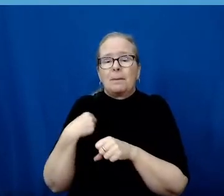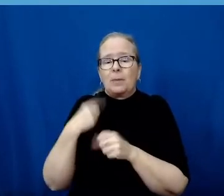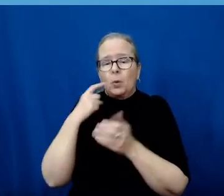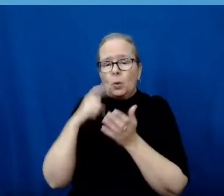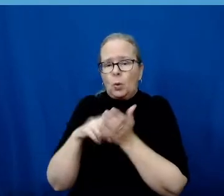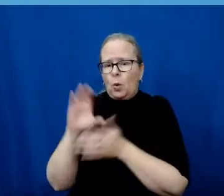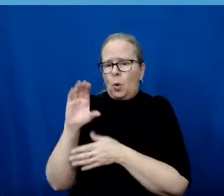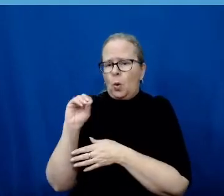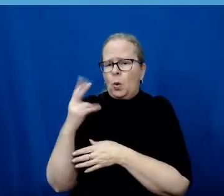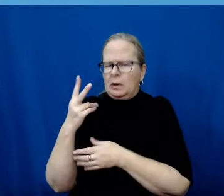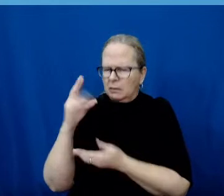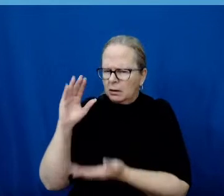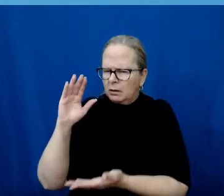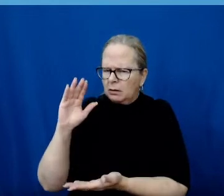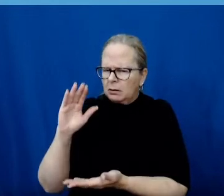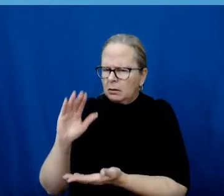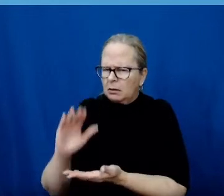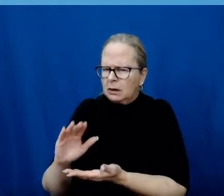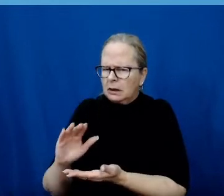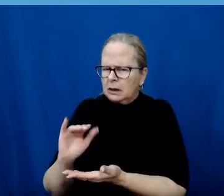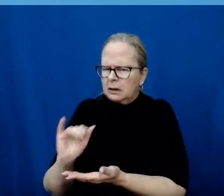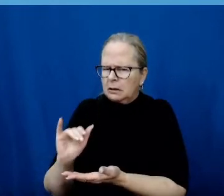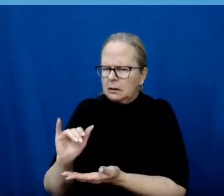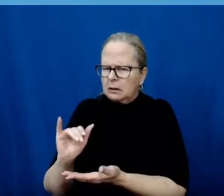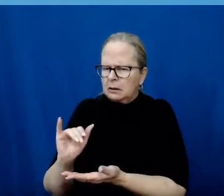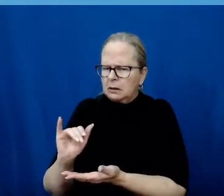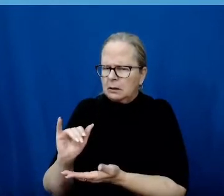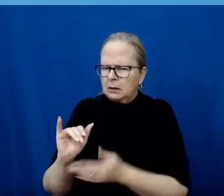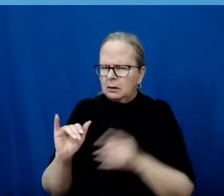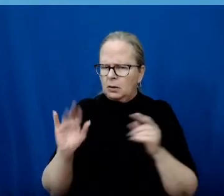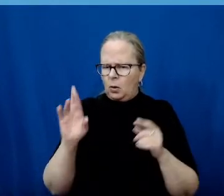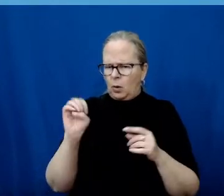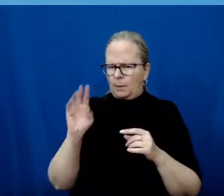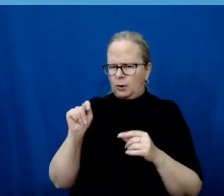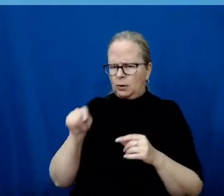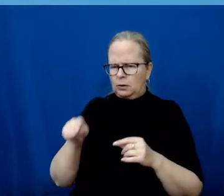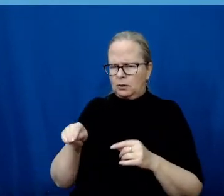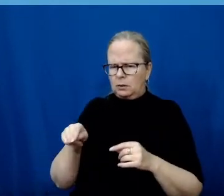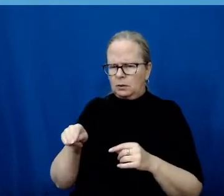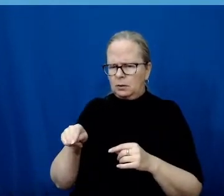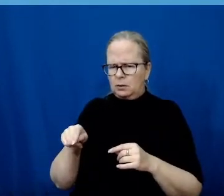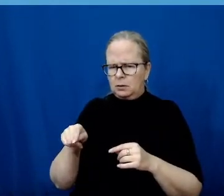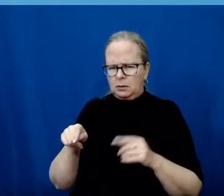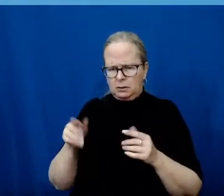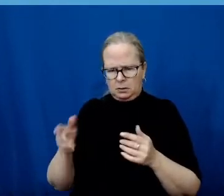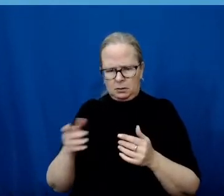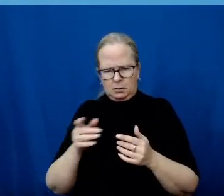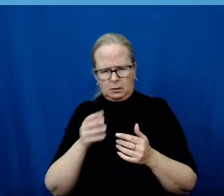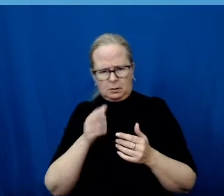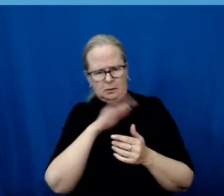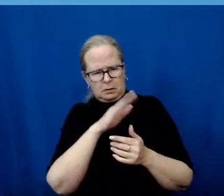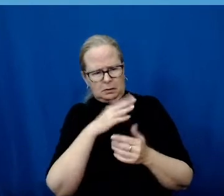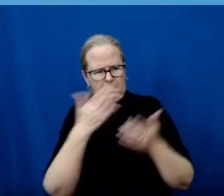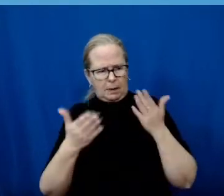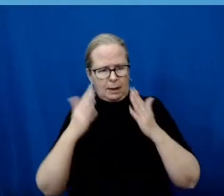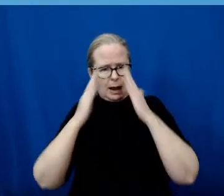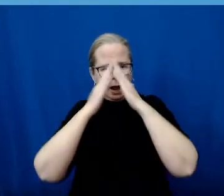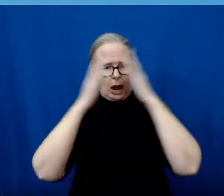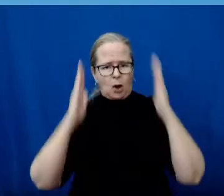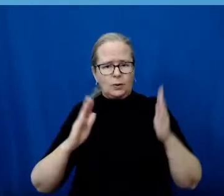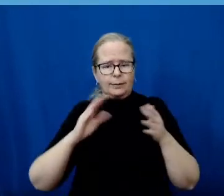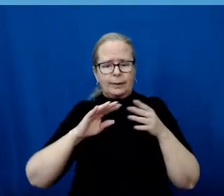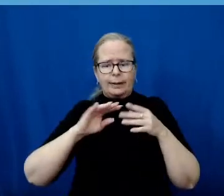stack effect in a leaky house seems to freshen the air inside, but that's what we experience.